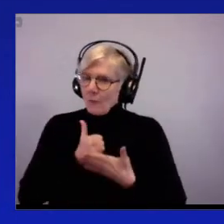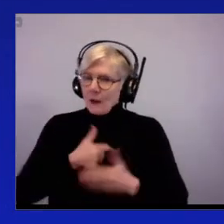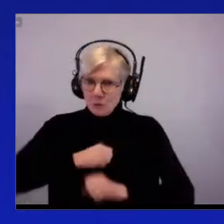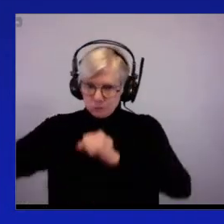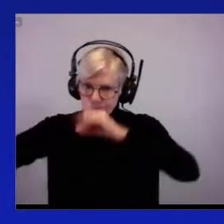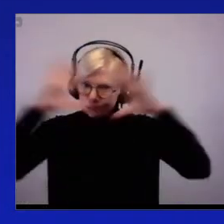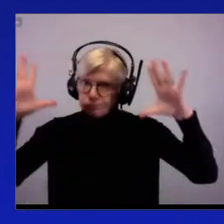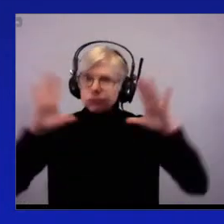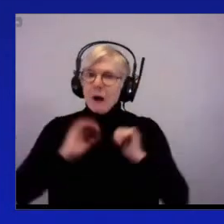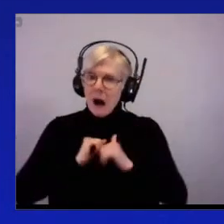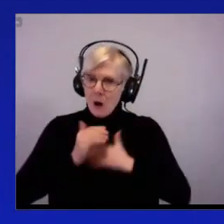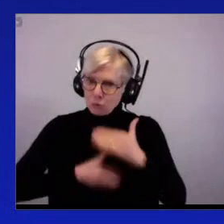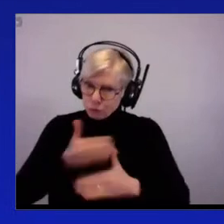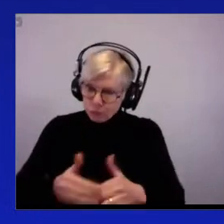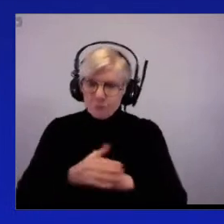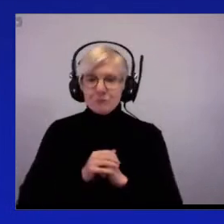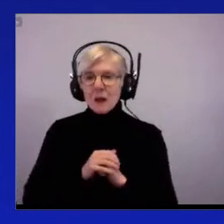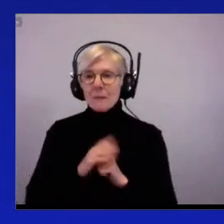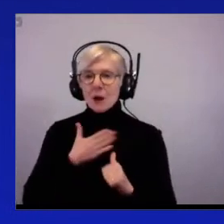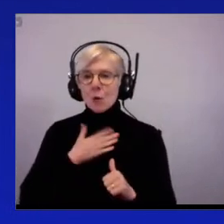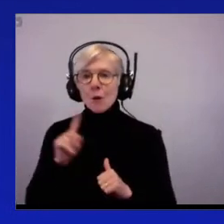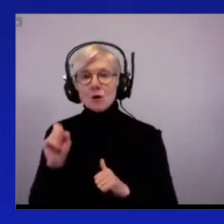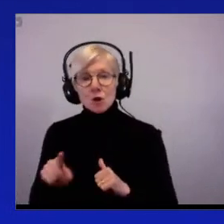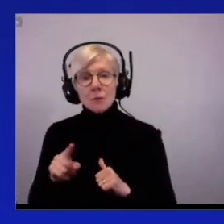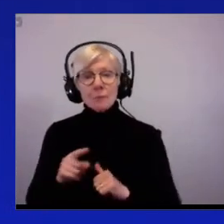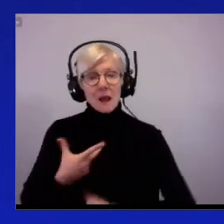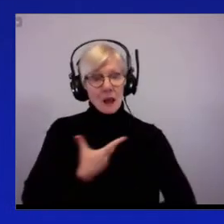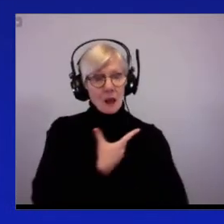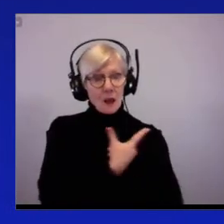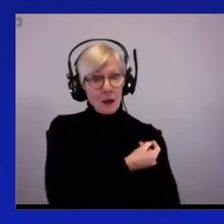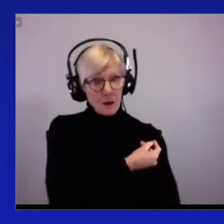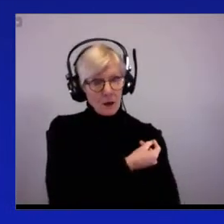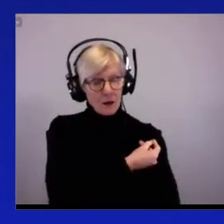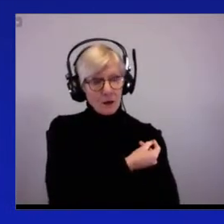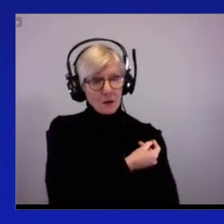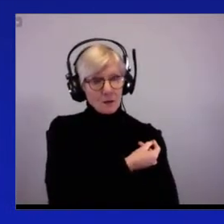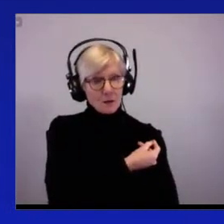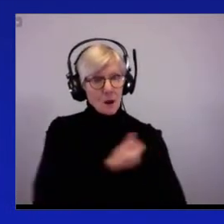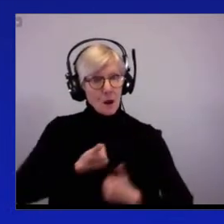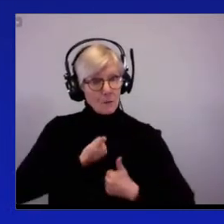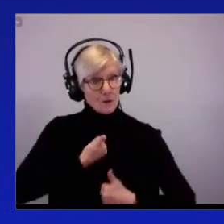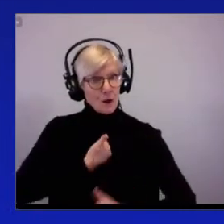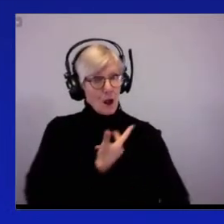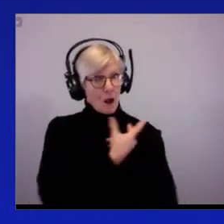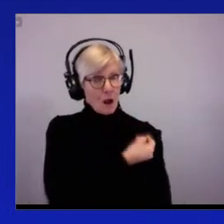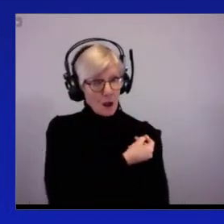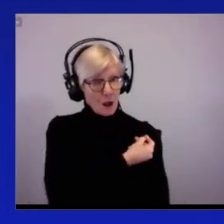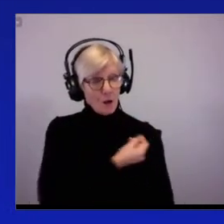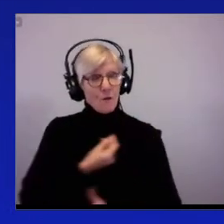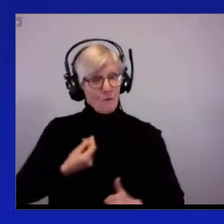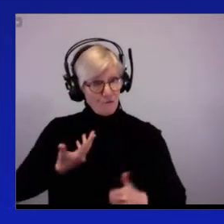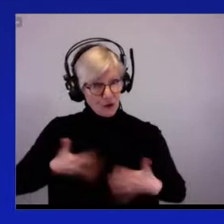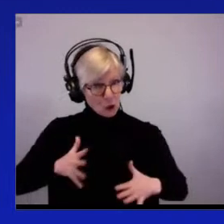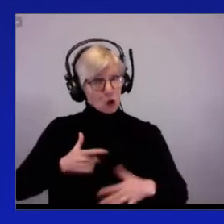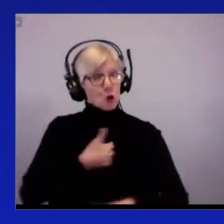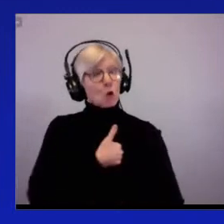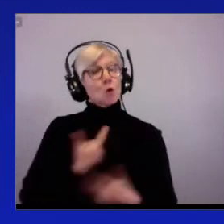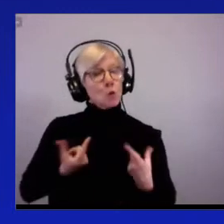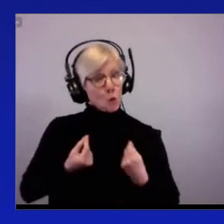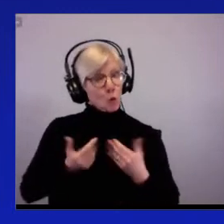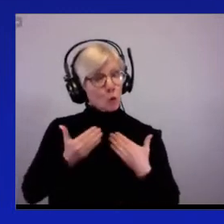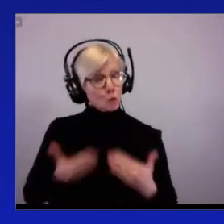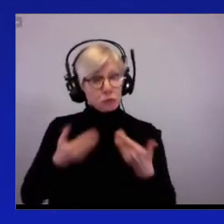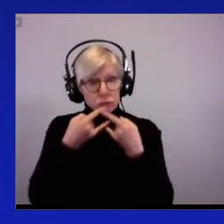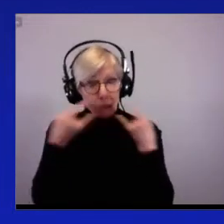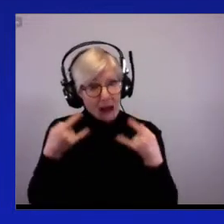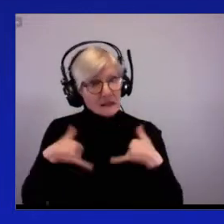someone receives the vaccine, how should they behave? Should they continue to wear a mask? Is there in the anticipation that they need to